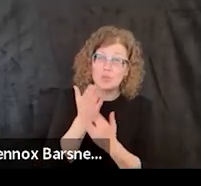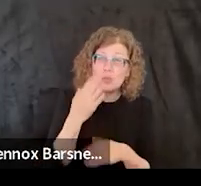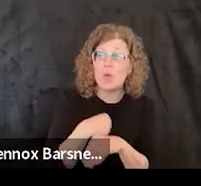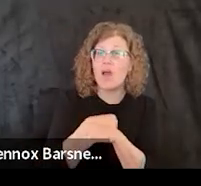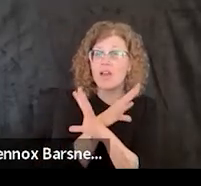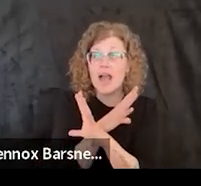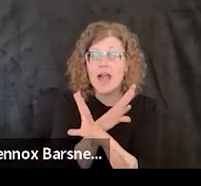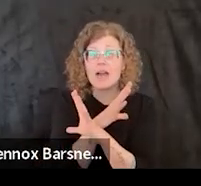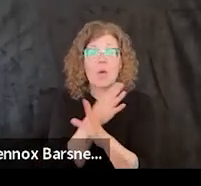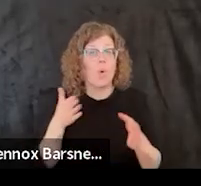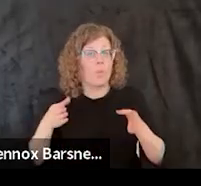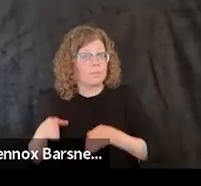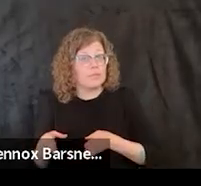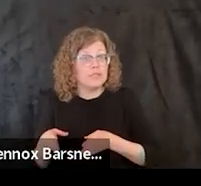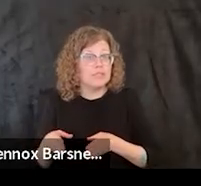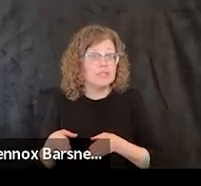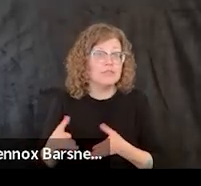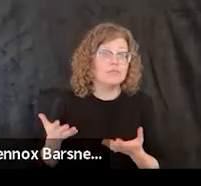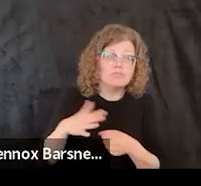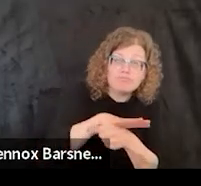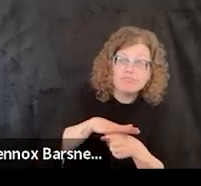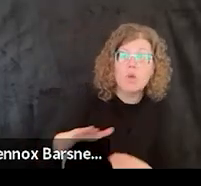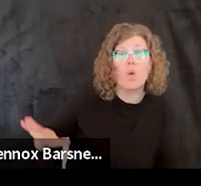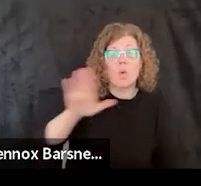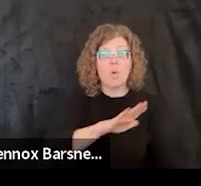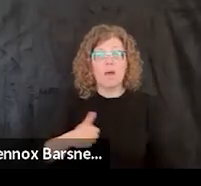locally, nationally, or internationally.